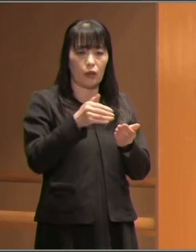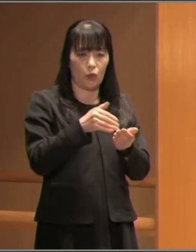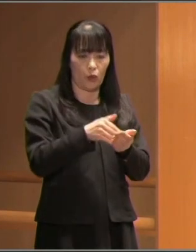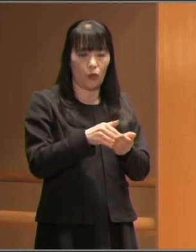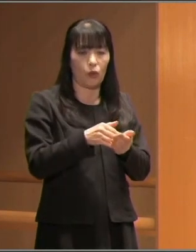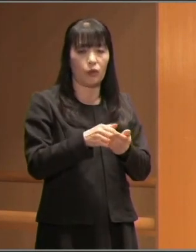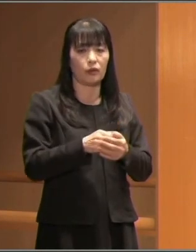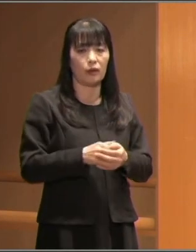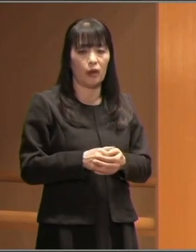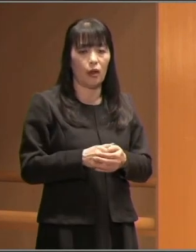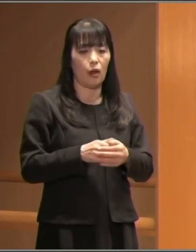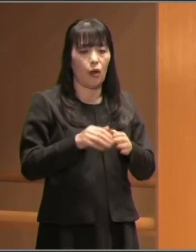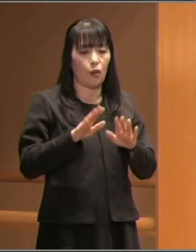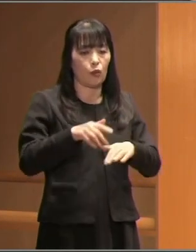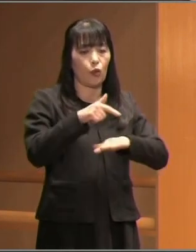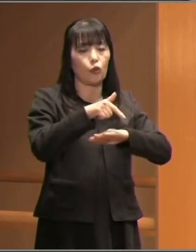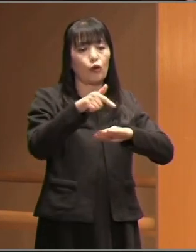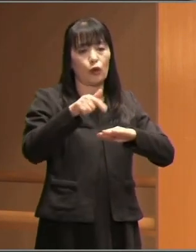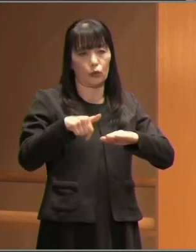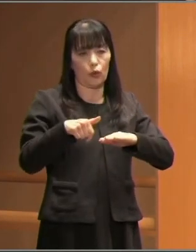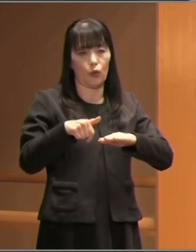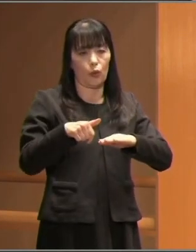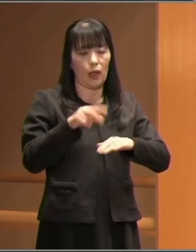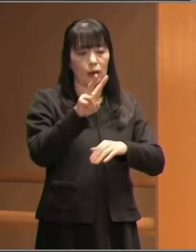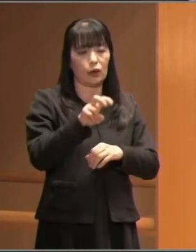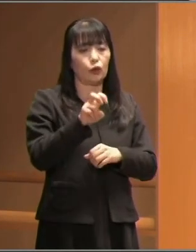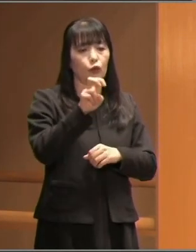So finally, acknowledgement. This project